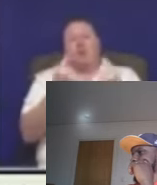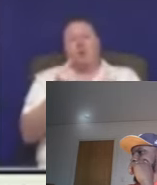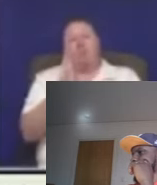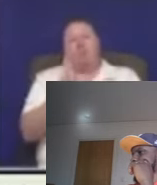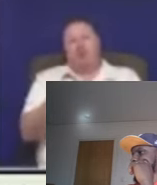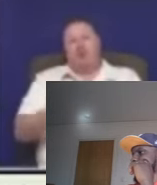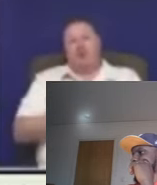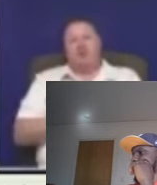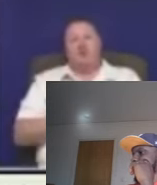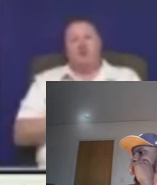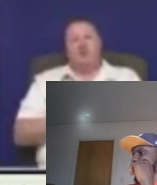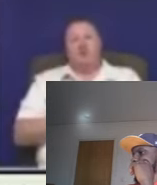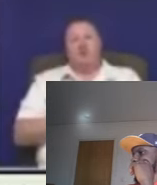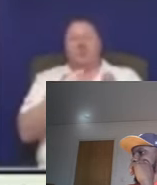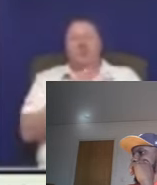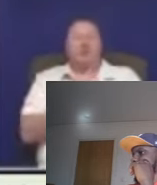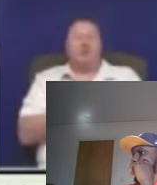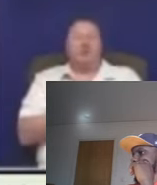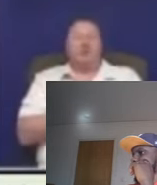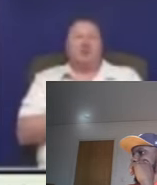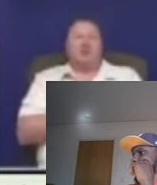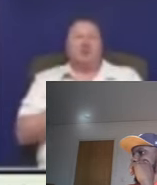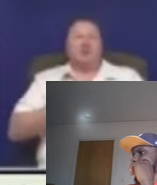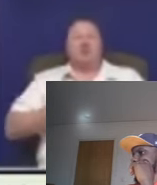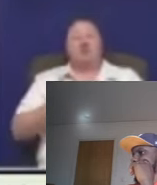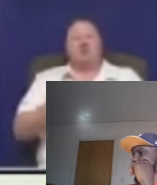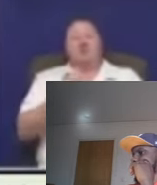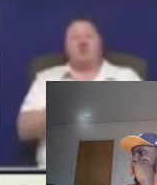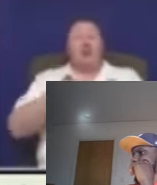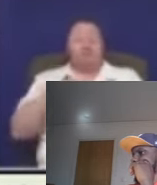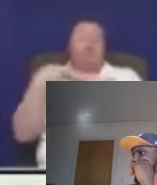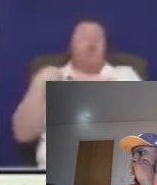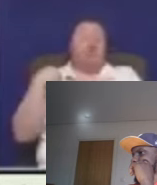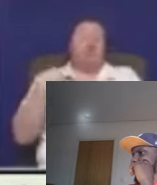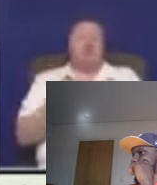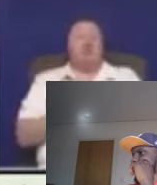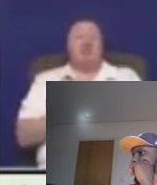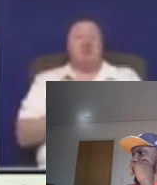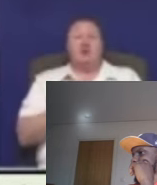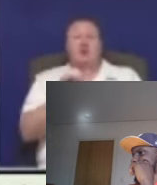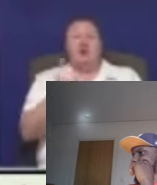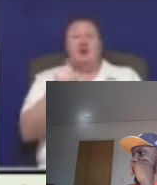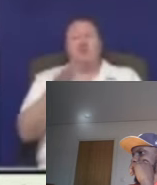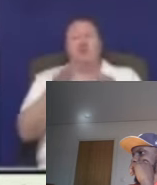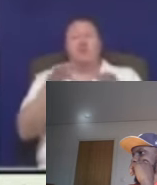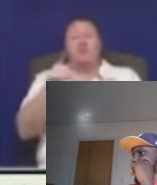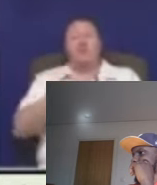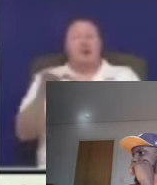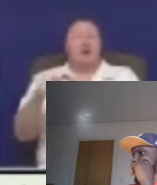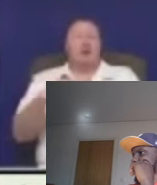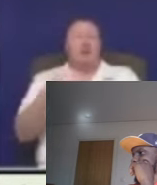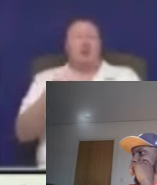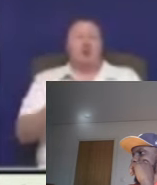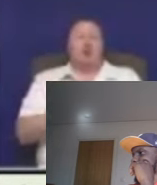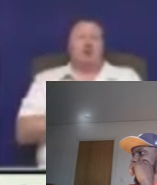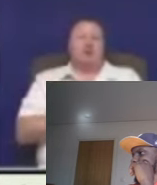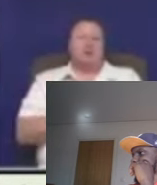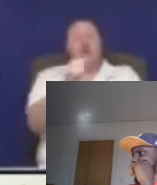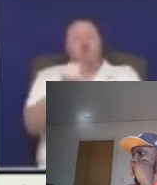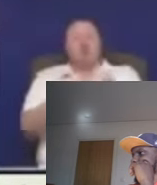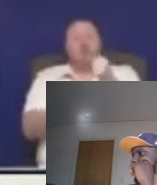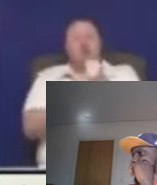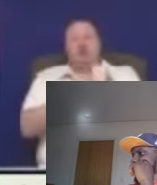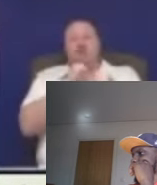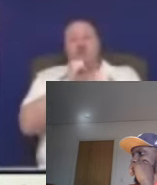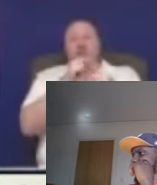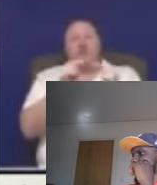The task before us is not for the faint-hearted. These are also crime scenes. Where others have failed, I intend to succeed. These incomplete projects,